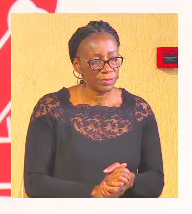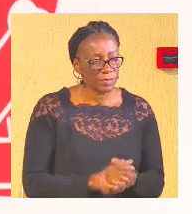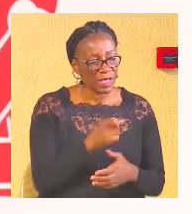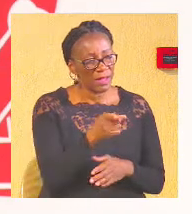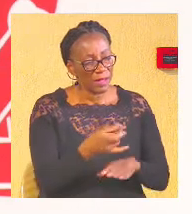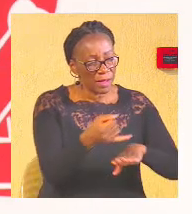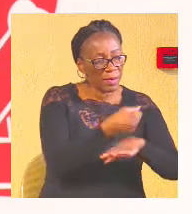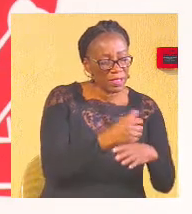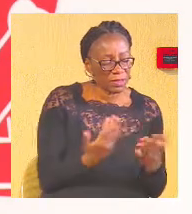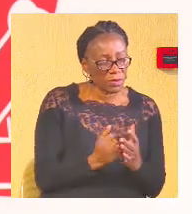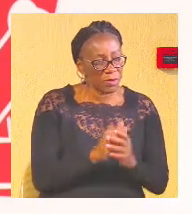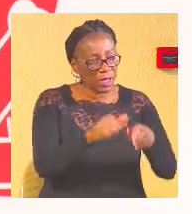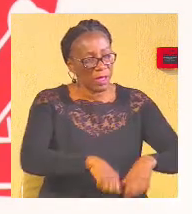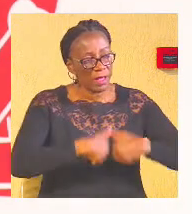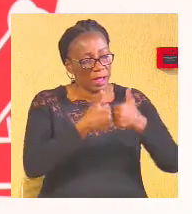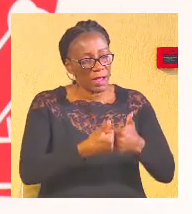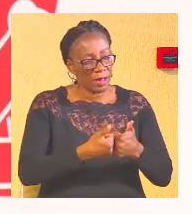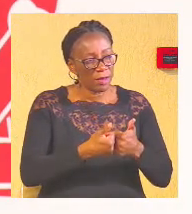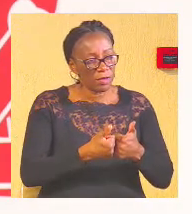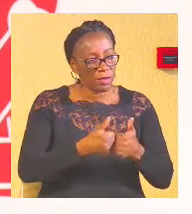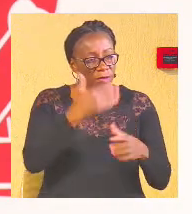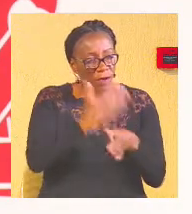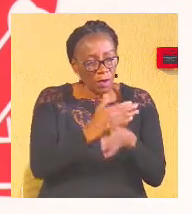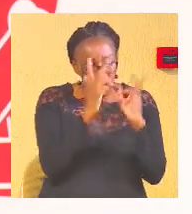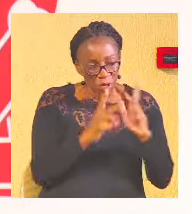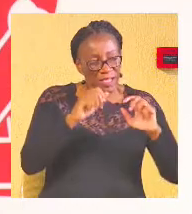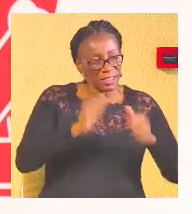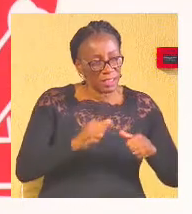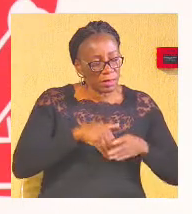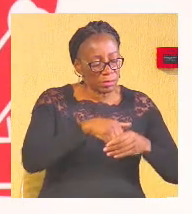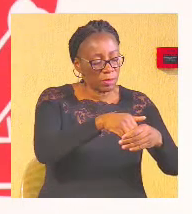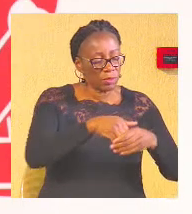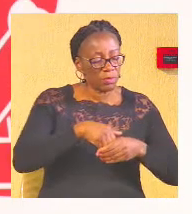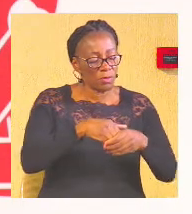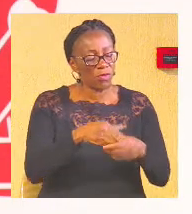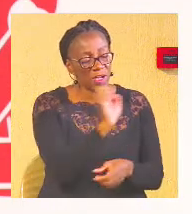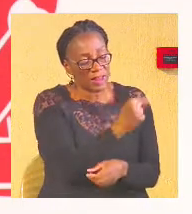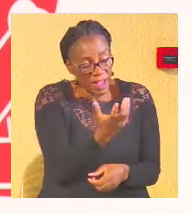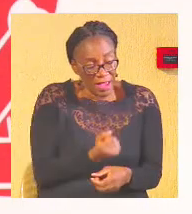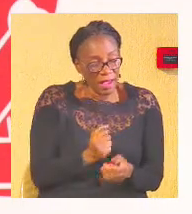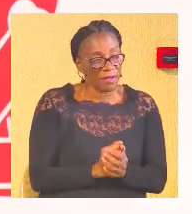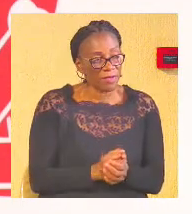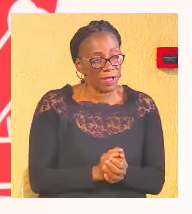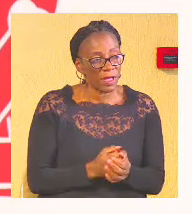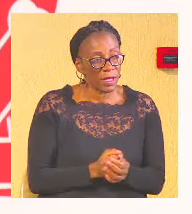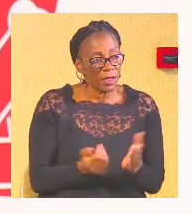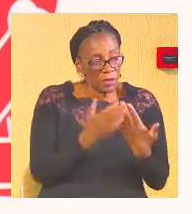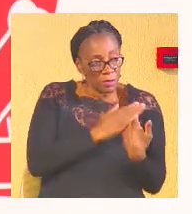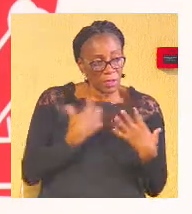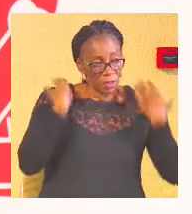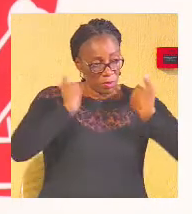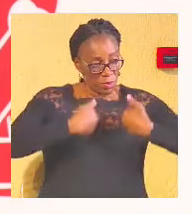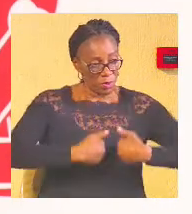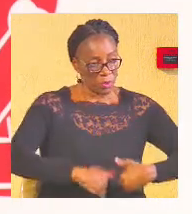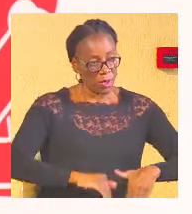PPEs, the protective equipment, and then go work in a red zone where then the infected are, so